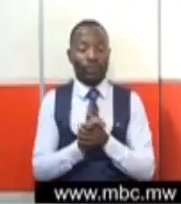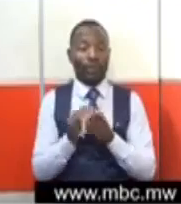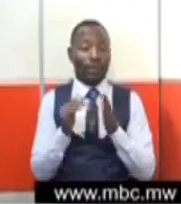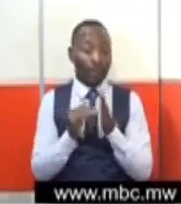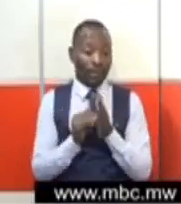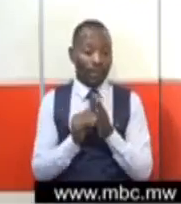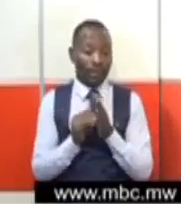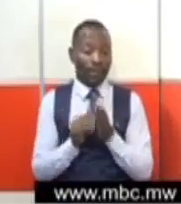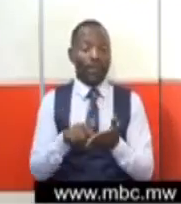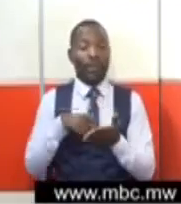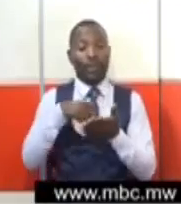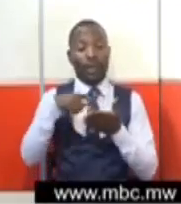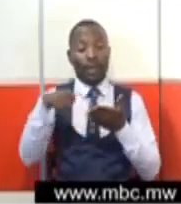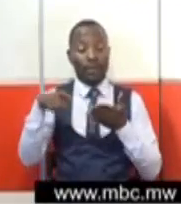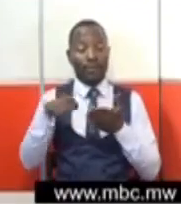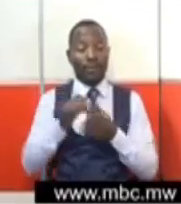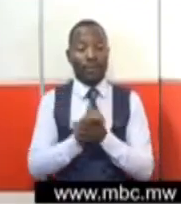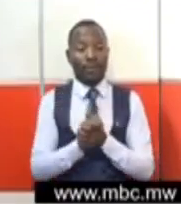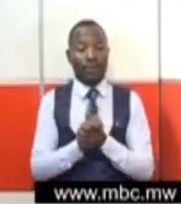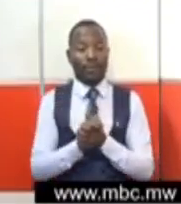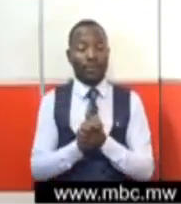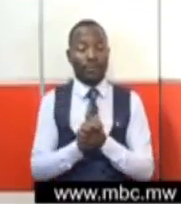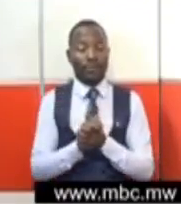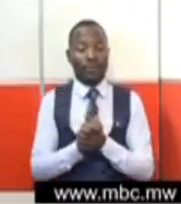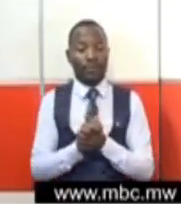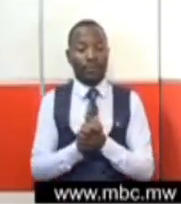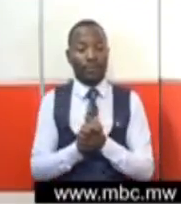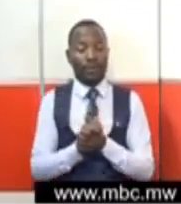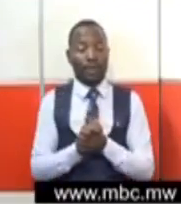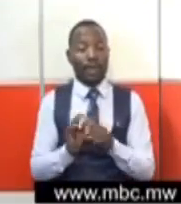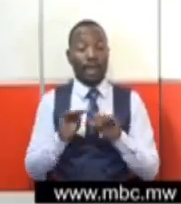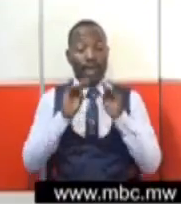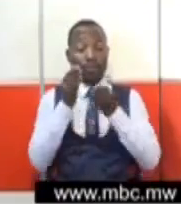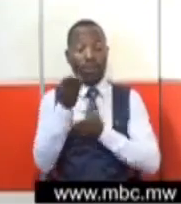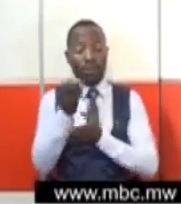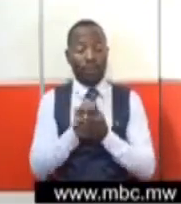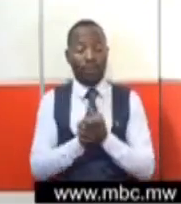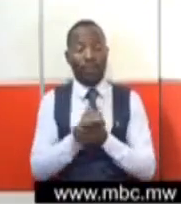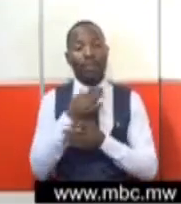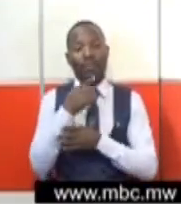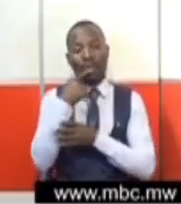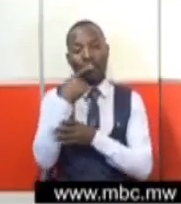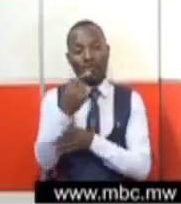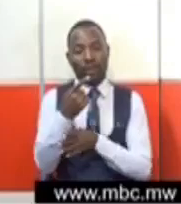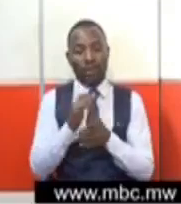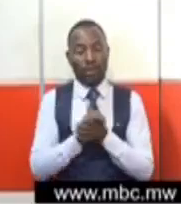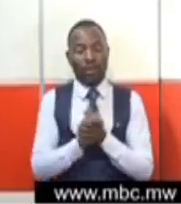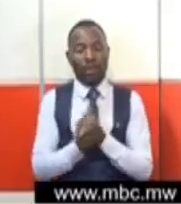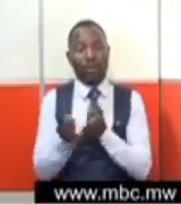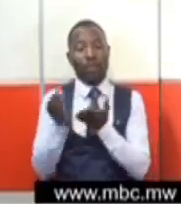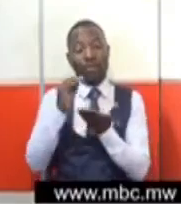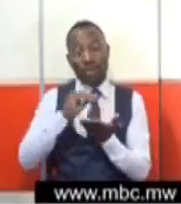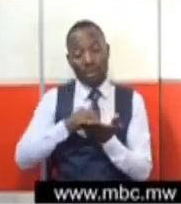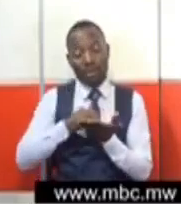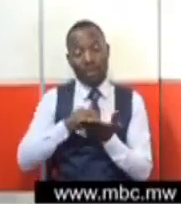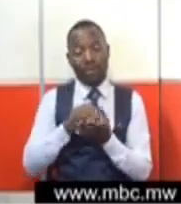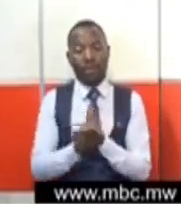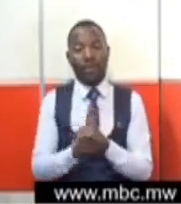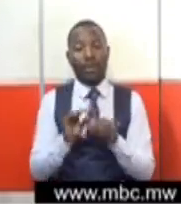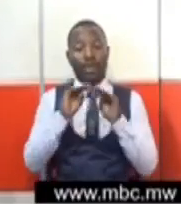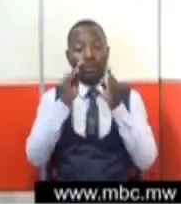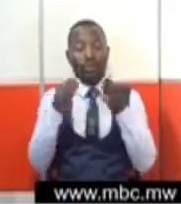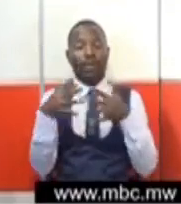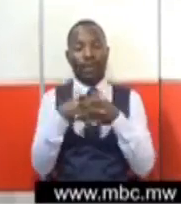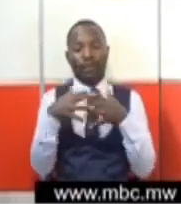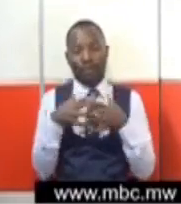upon recruiting them permanently, these 4,200 teachers, we wanted them also to add more auxiliary teachers so